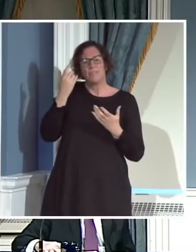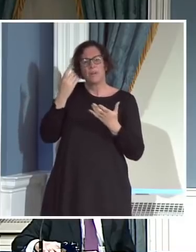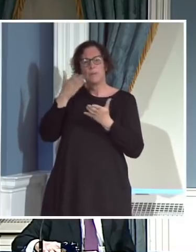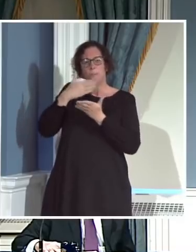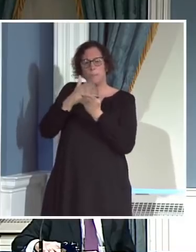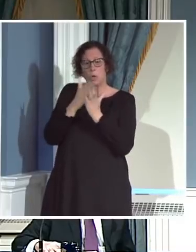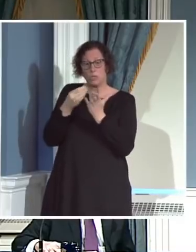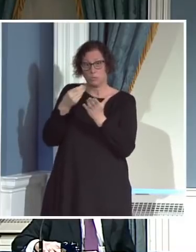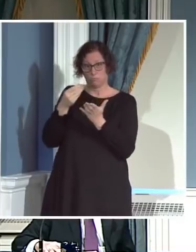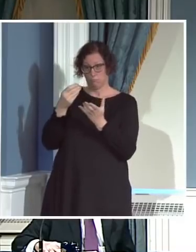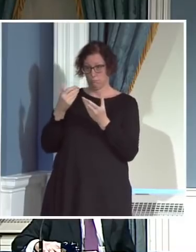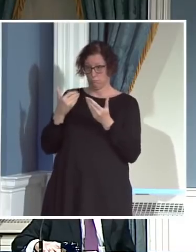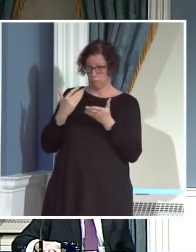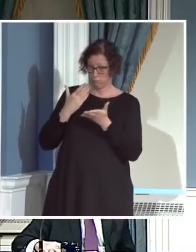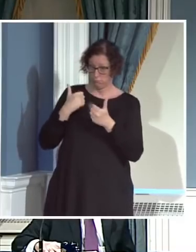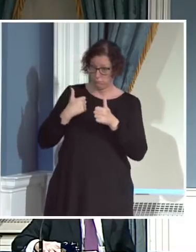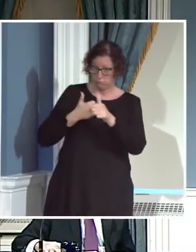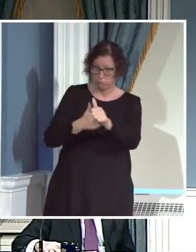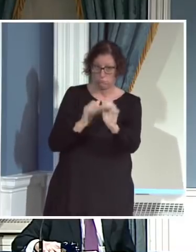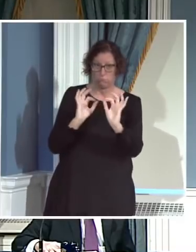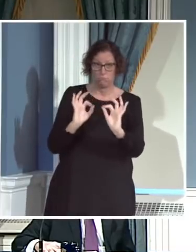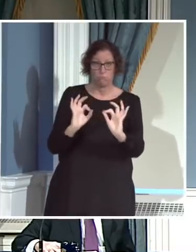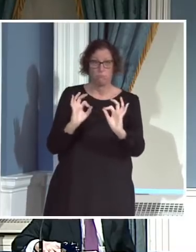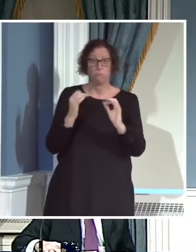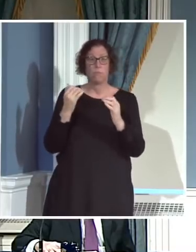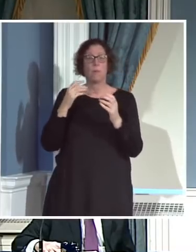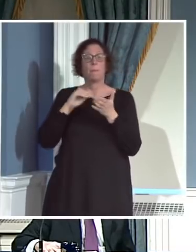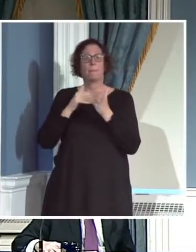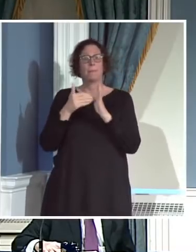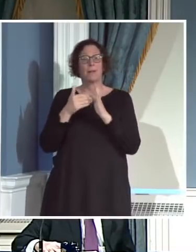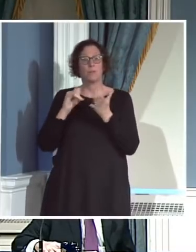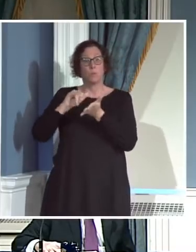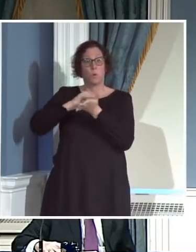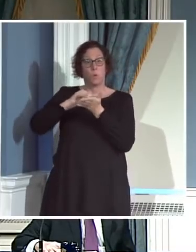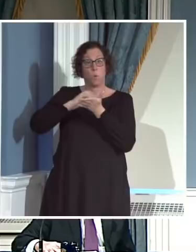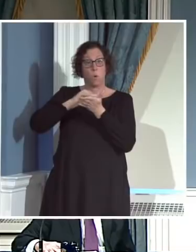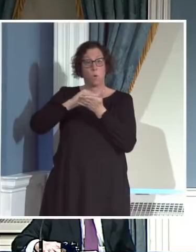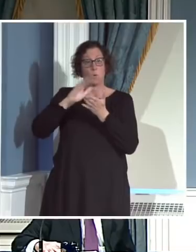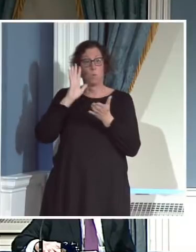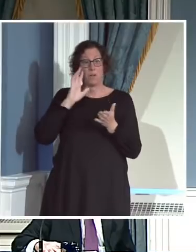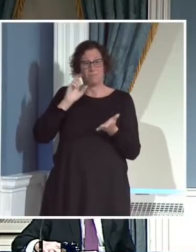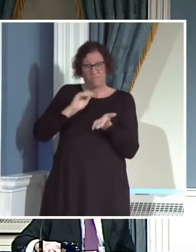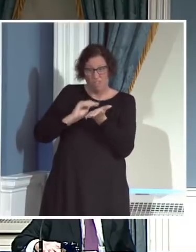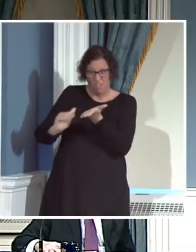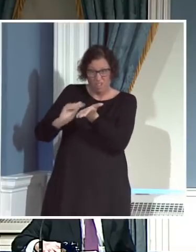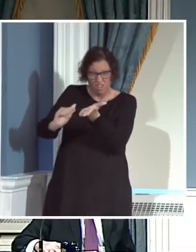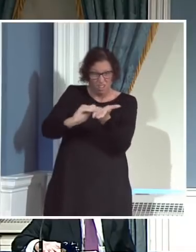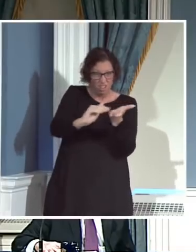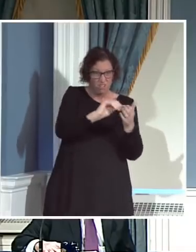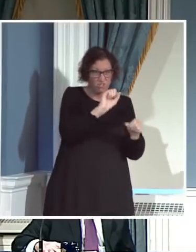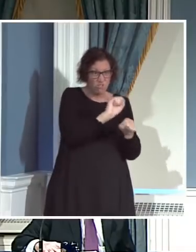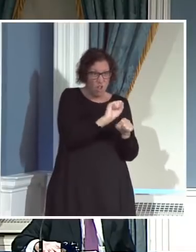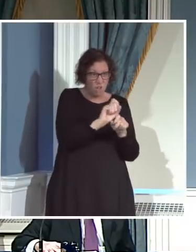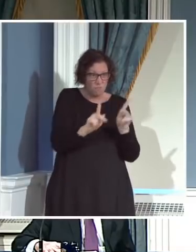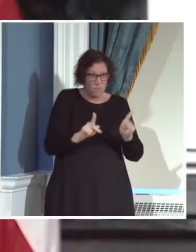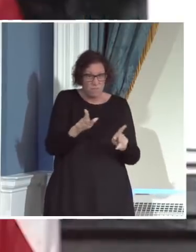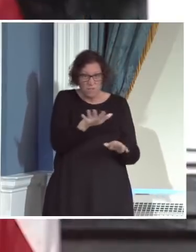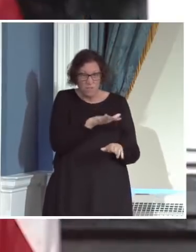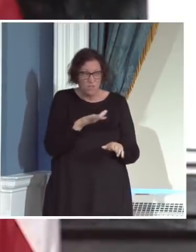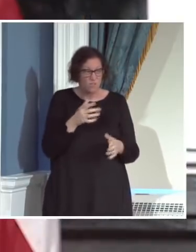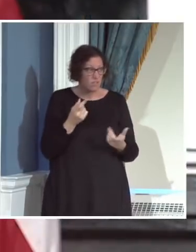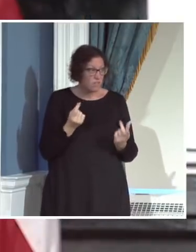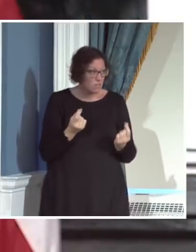New York City to look at layoffs or other kinds? And tell me more about that.